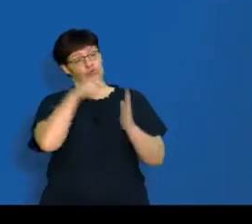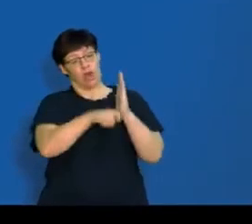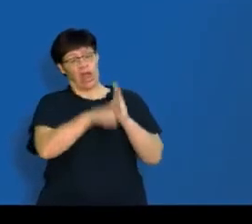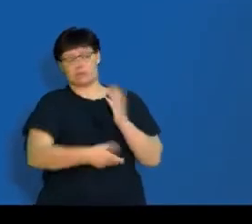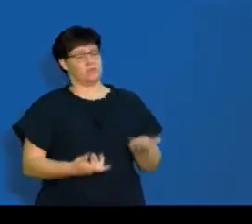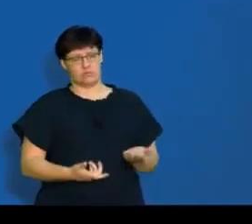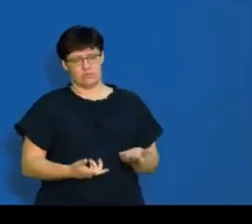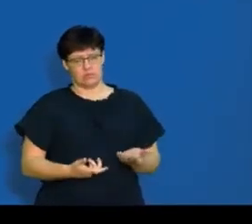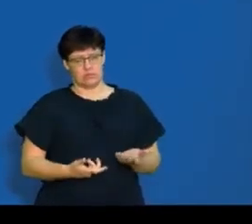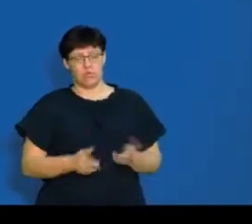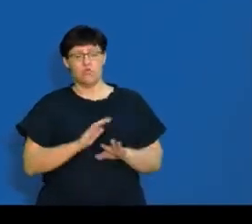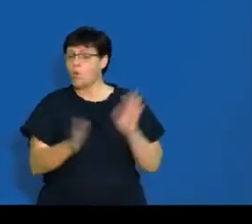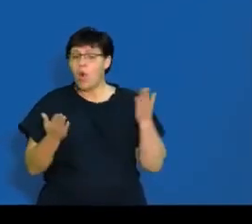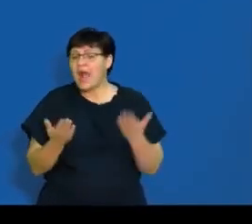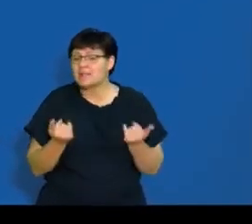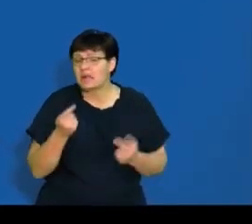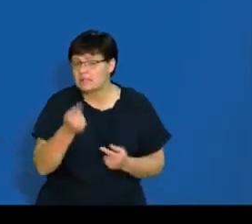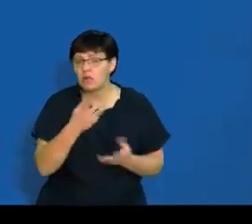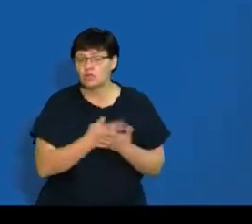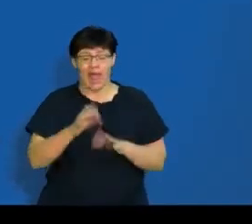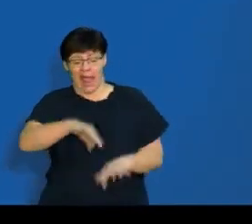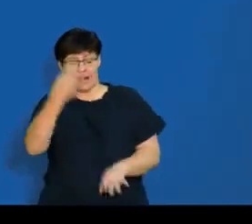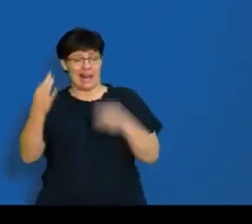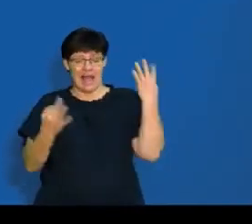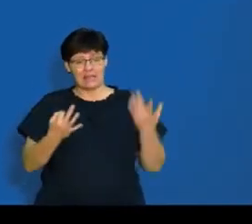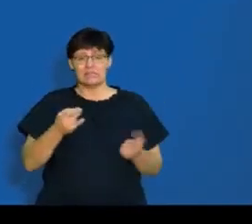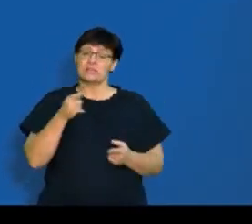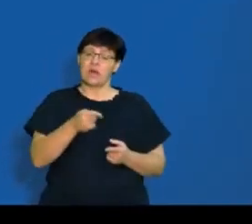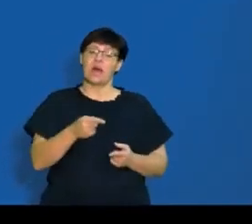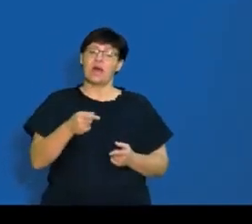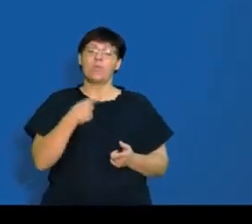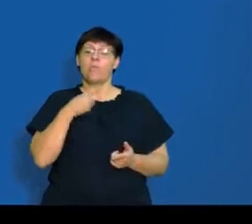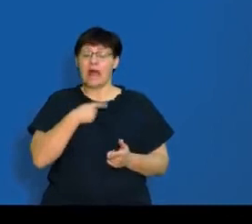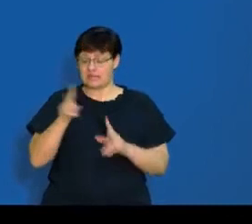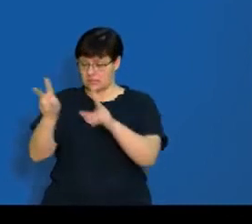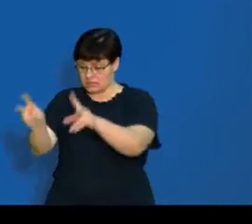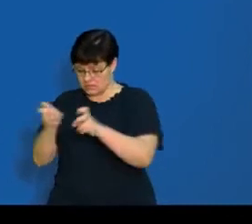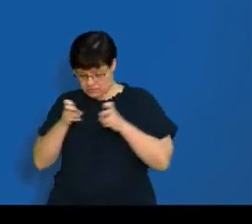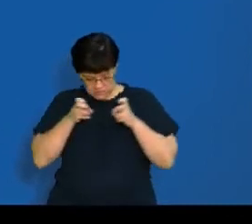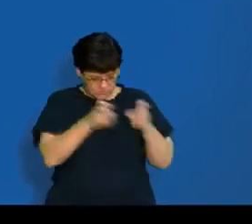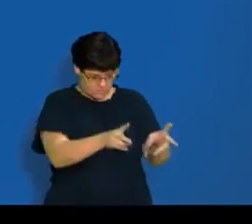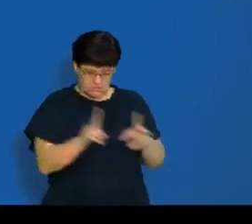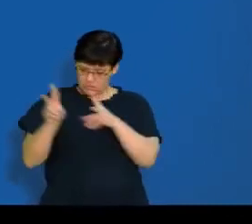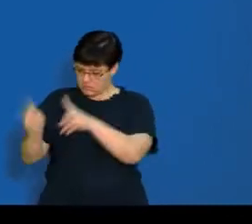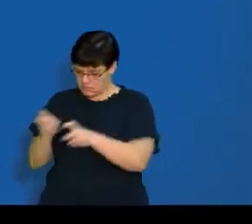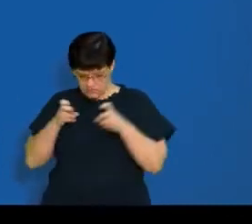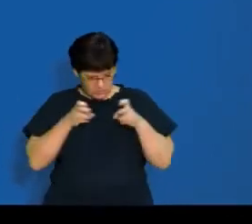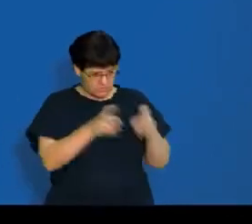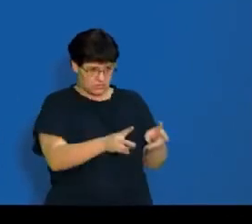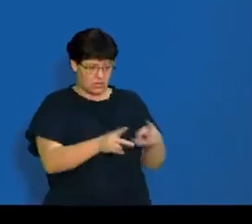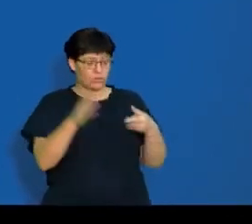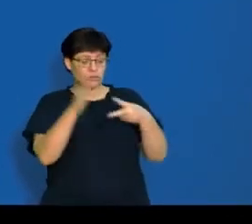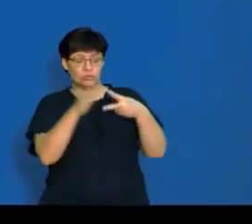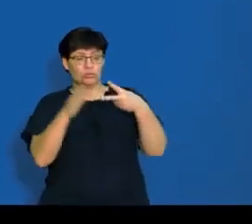not expected to analyze. You're expected to extract. Quote directly from the source. 2